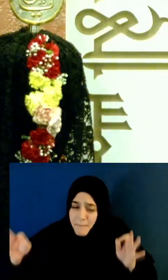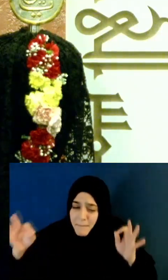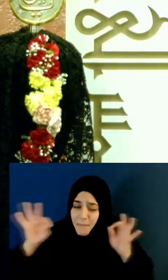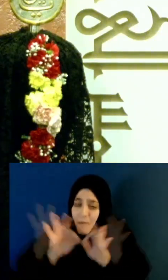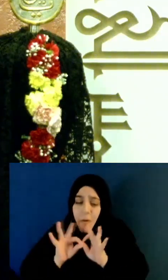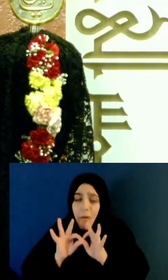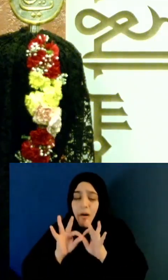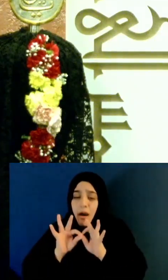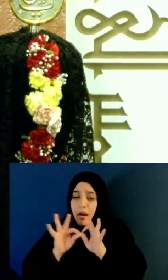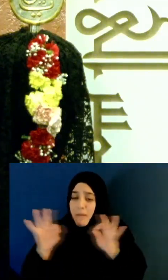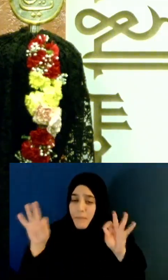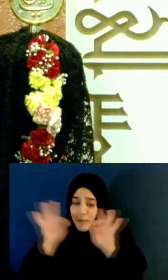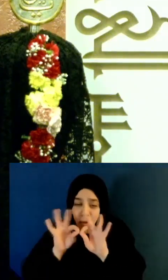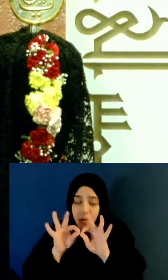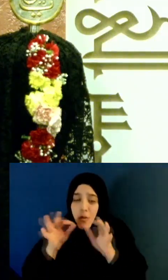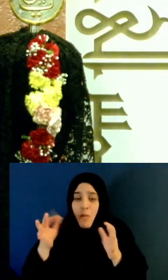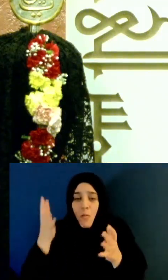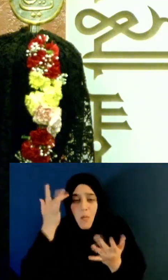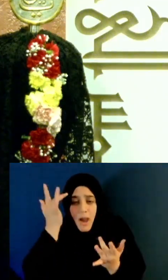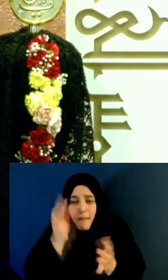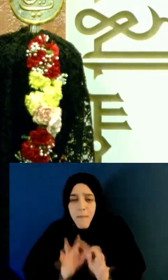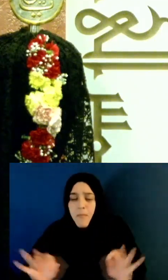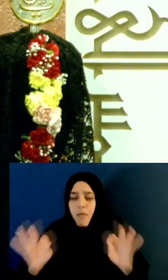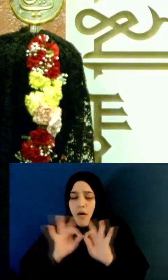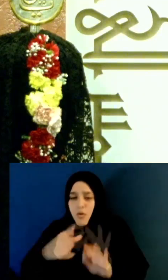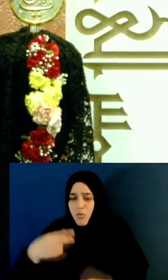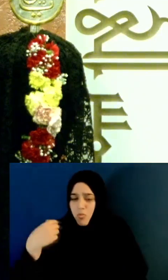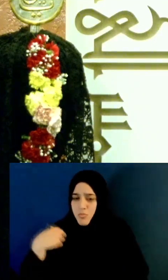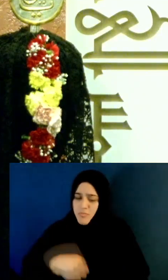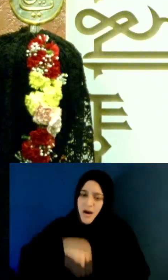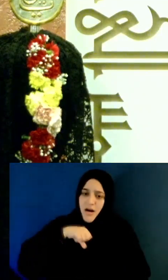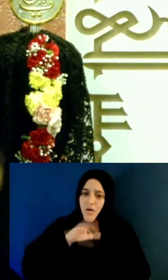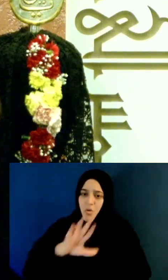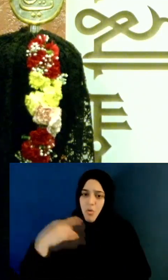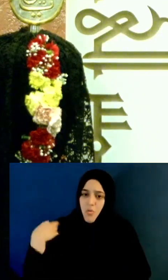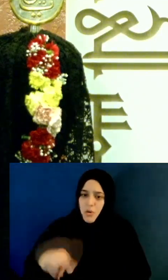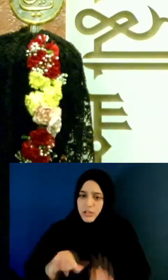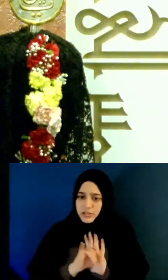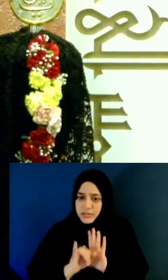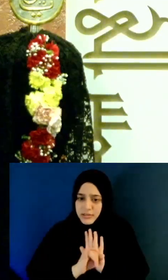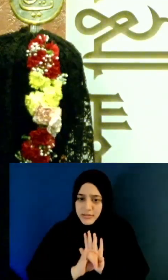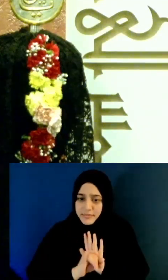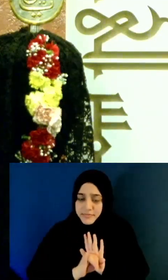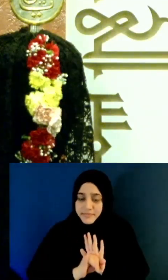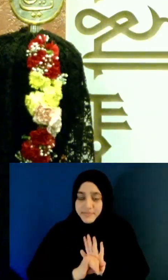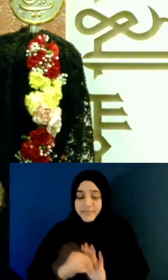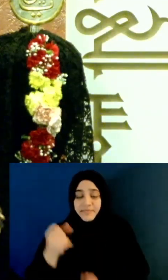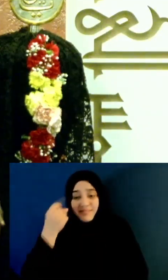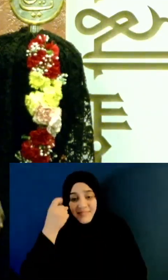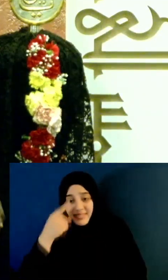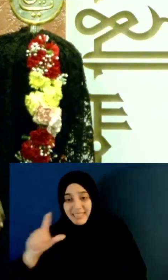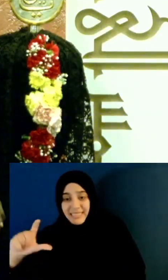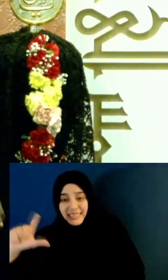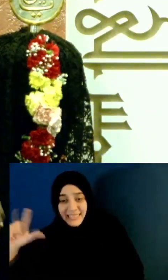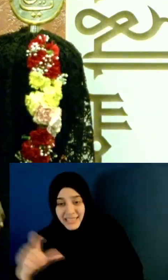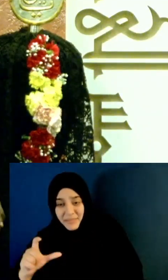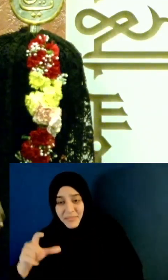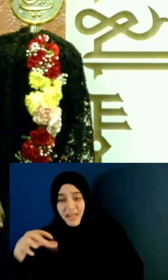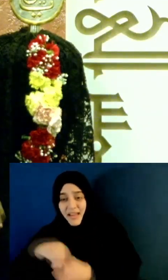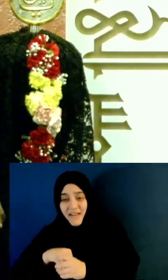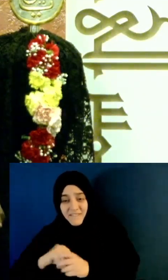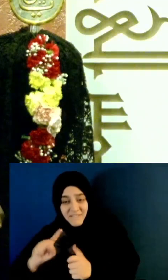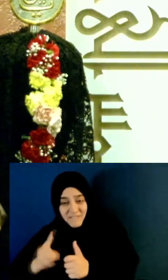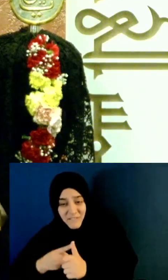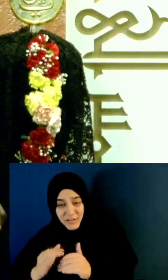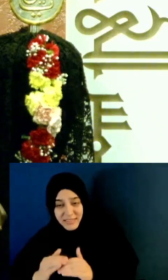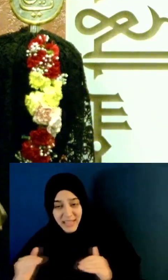religious identity. So Islam, on the first level, encourage us